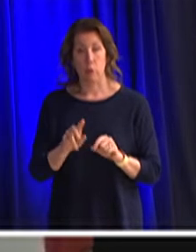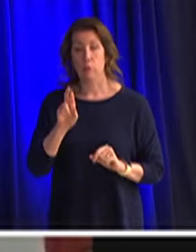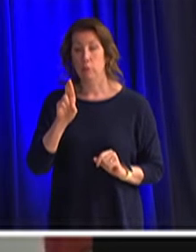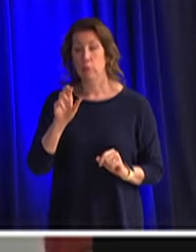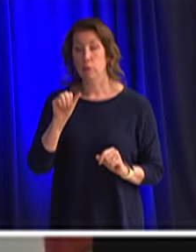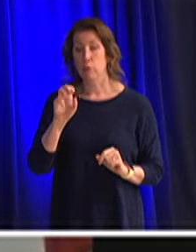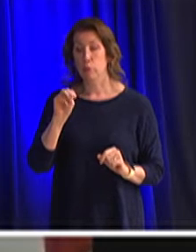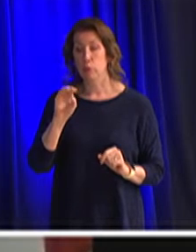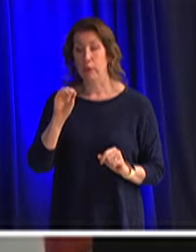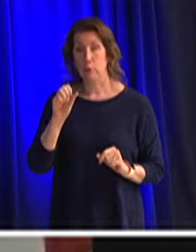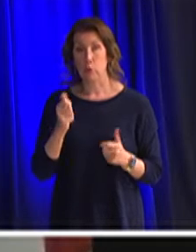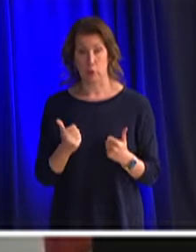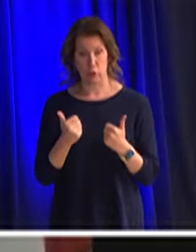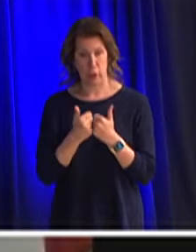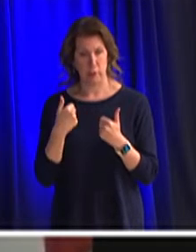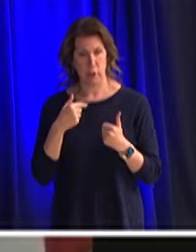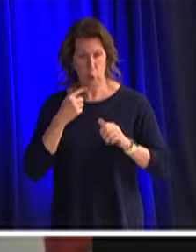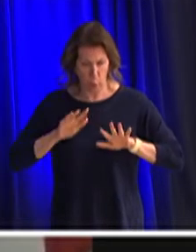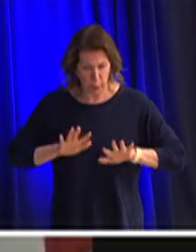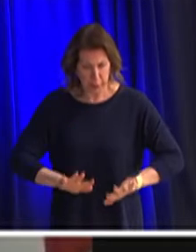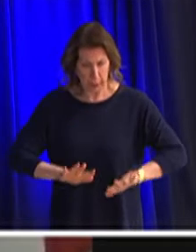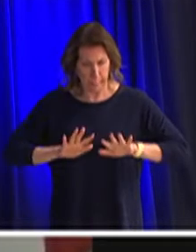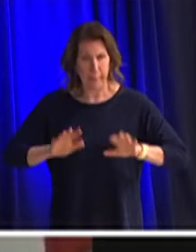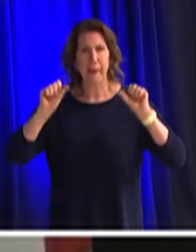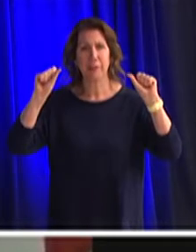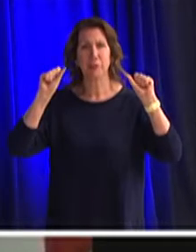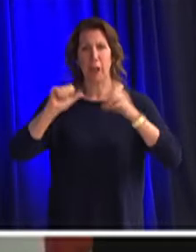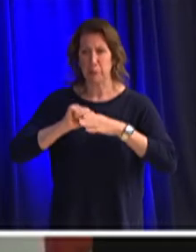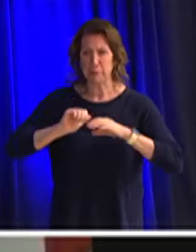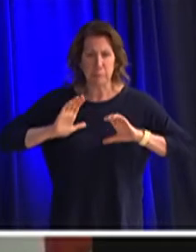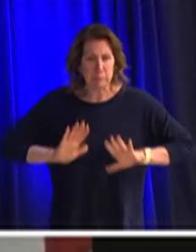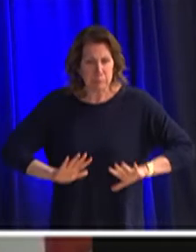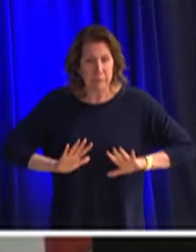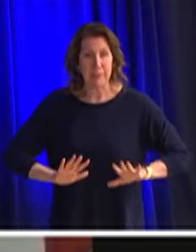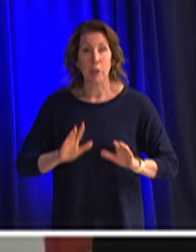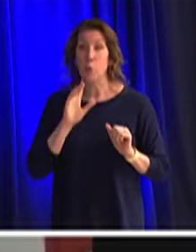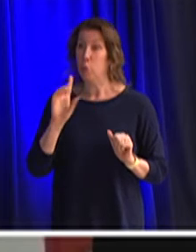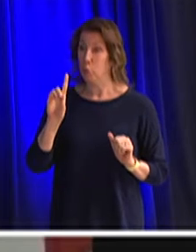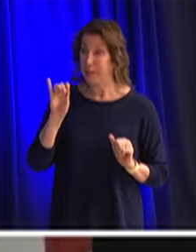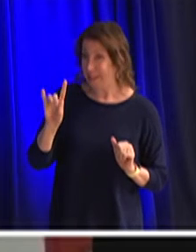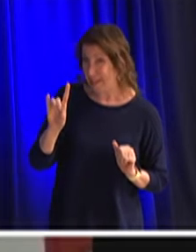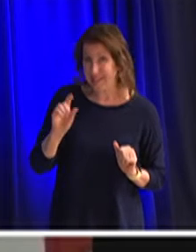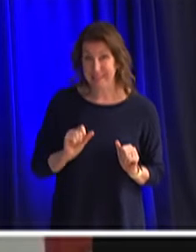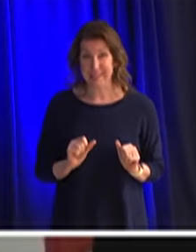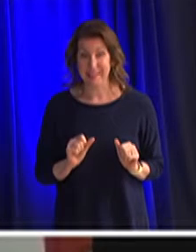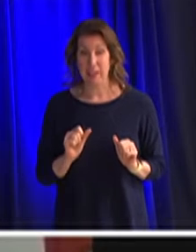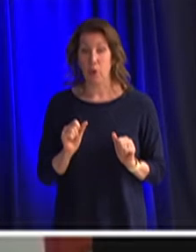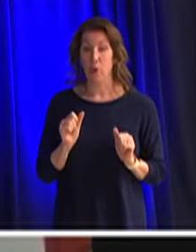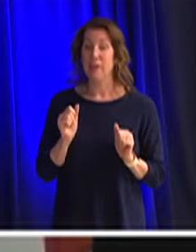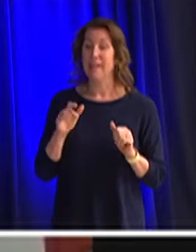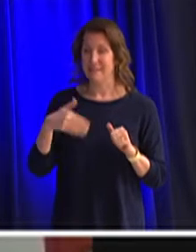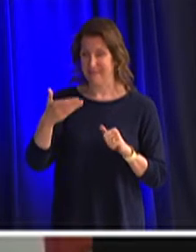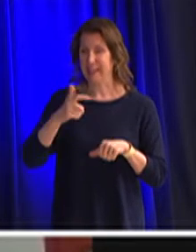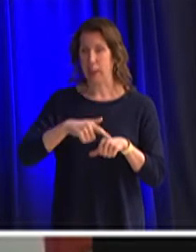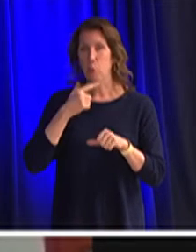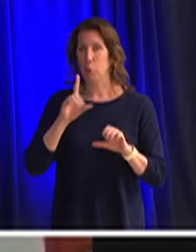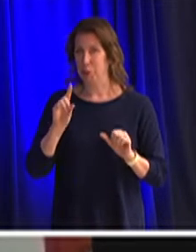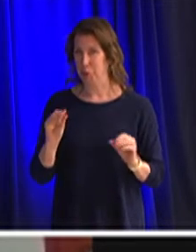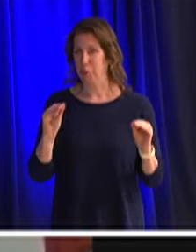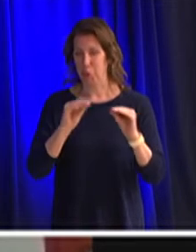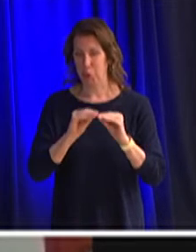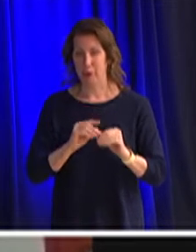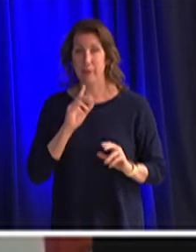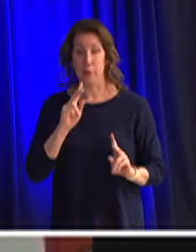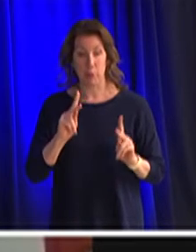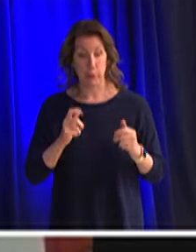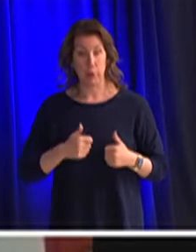to some push-ups, and we got them banged out, and we're going to offer to take more next time. For the residents